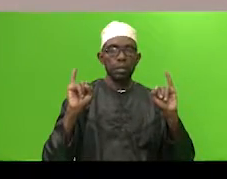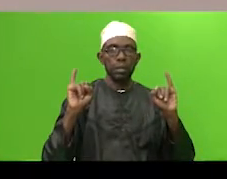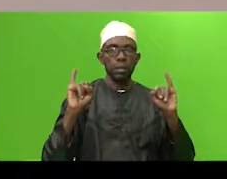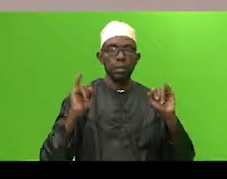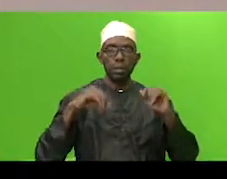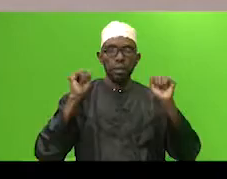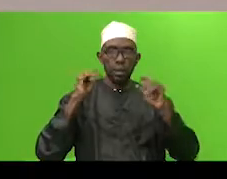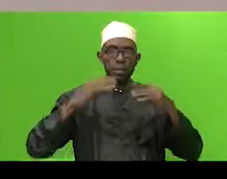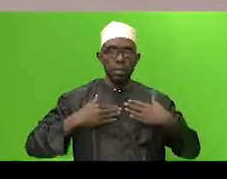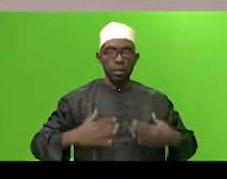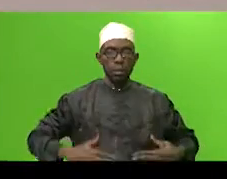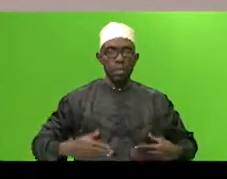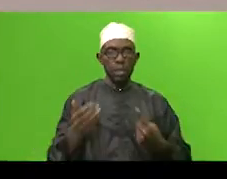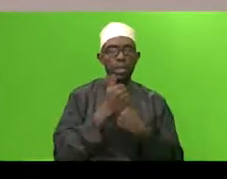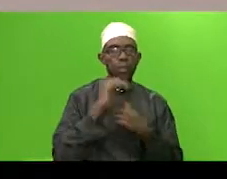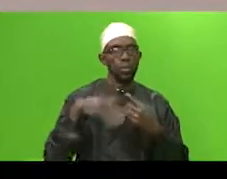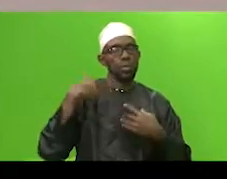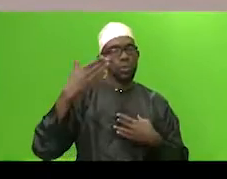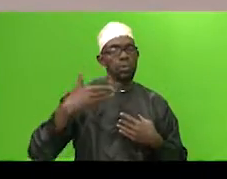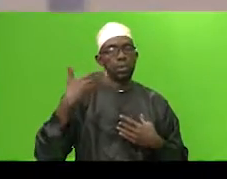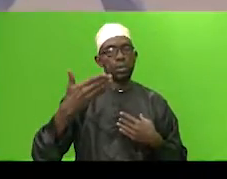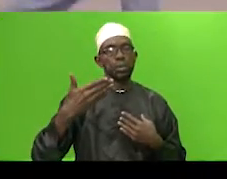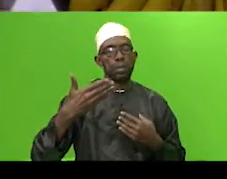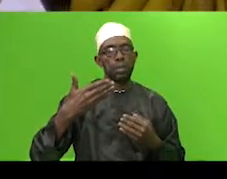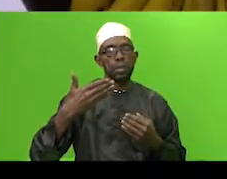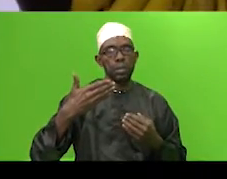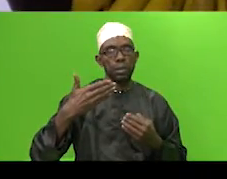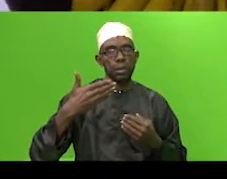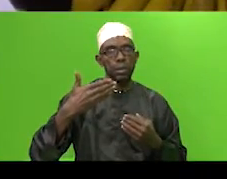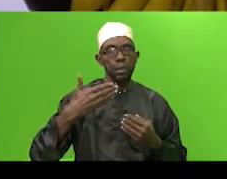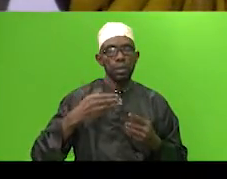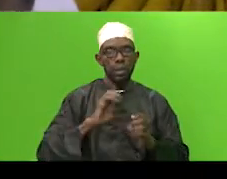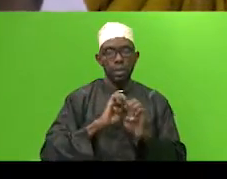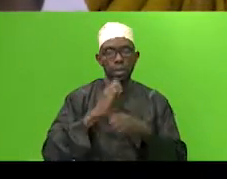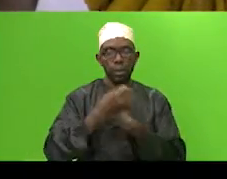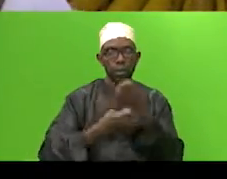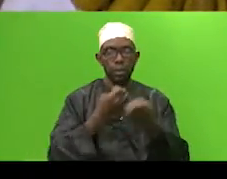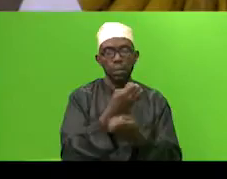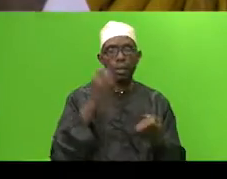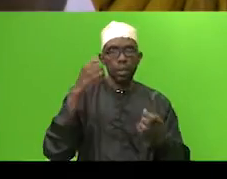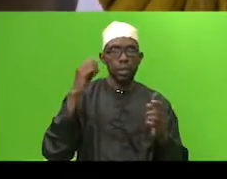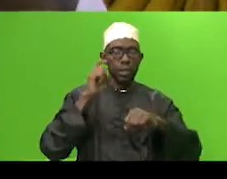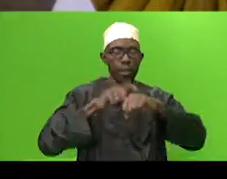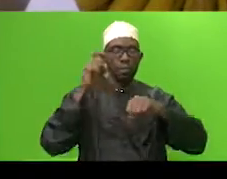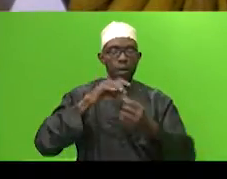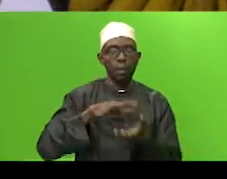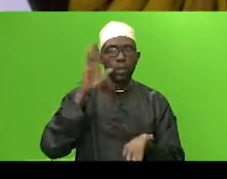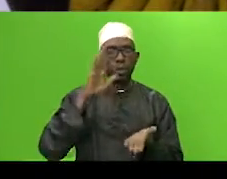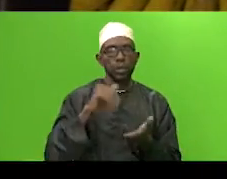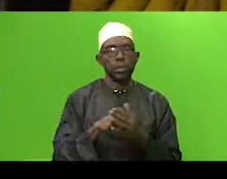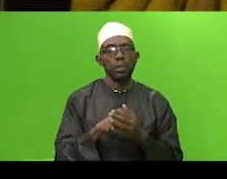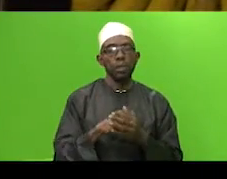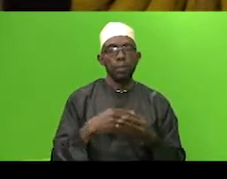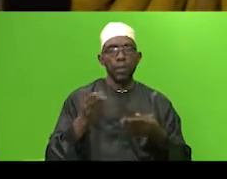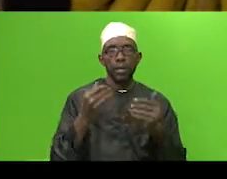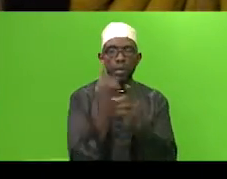Yes, and the people will get alternatives. So the economy won't suffer much because people will get different, will be able to come up with different